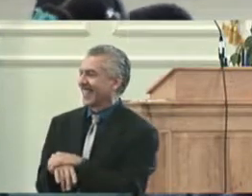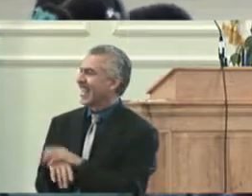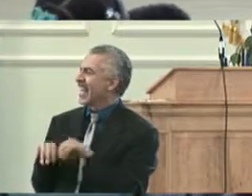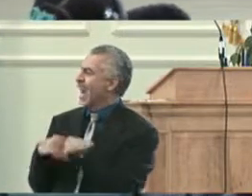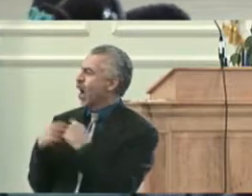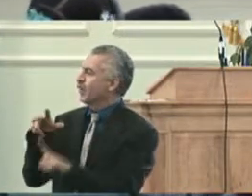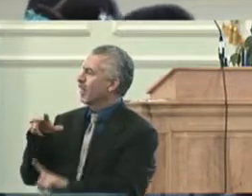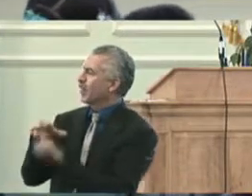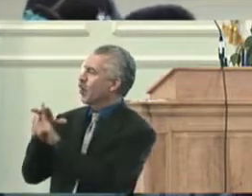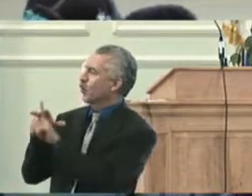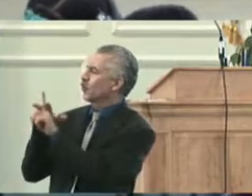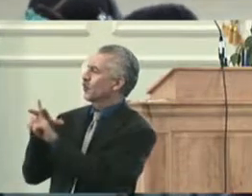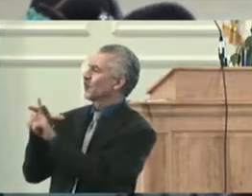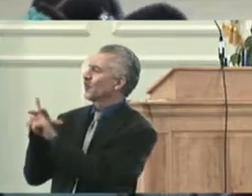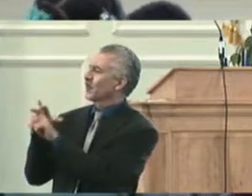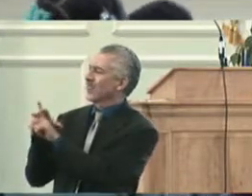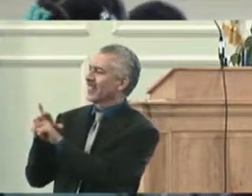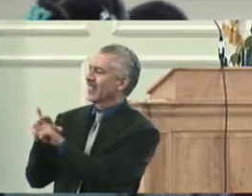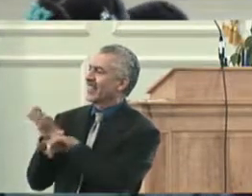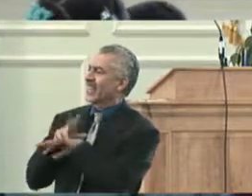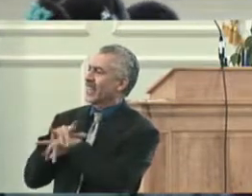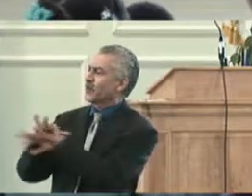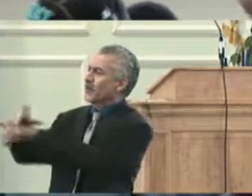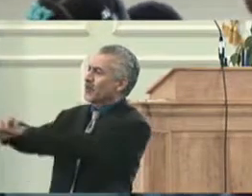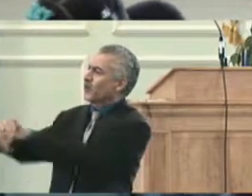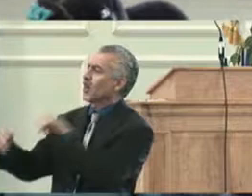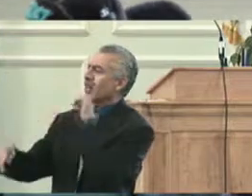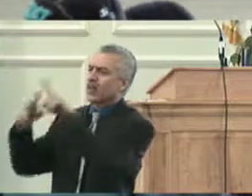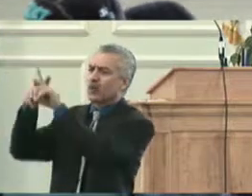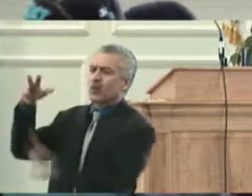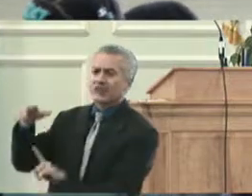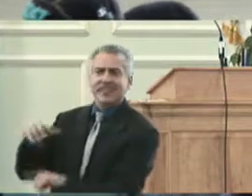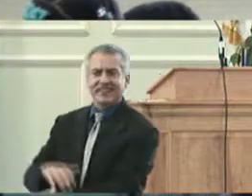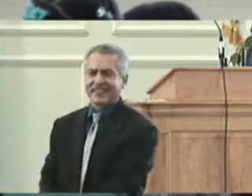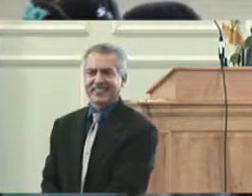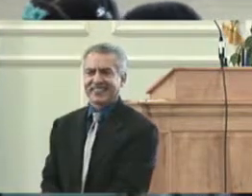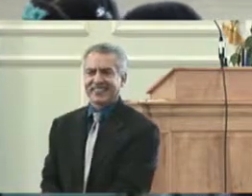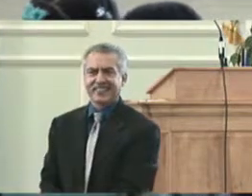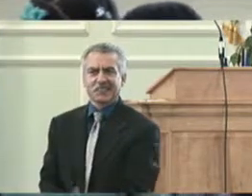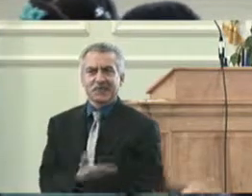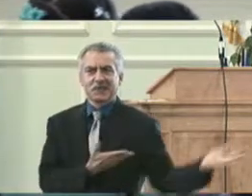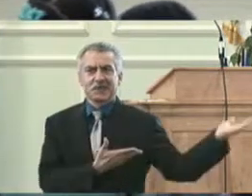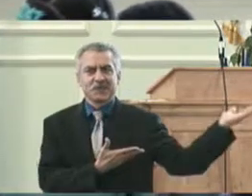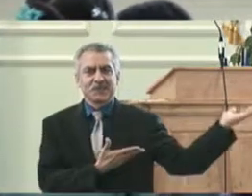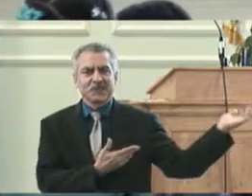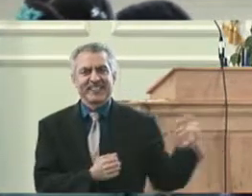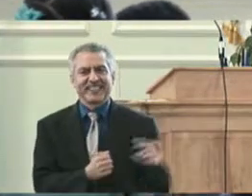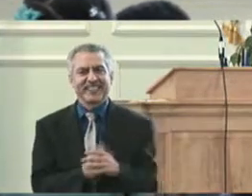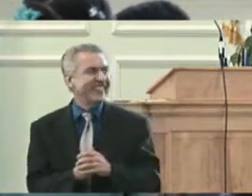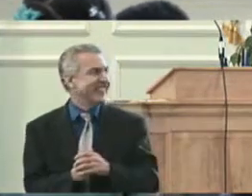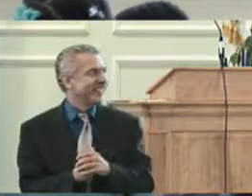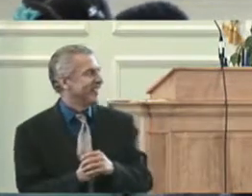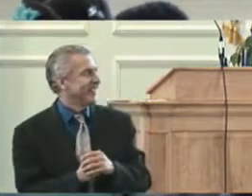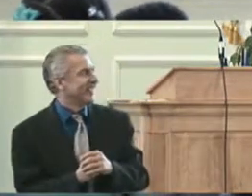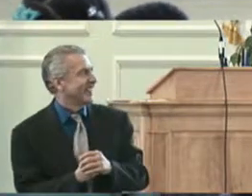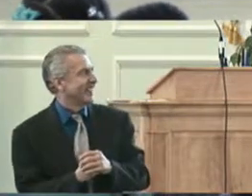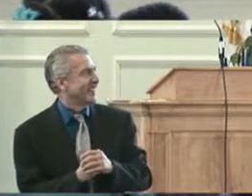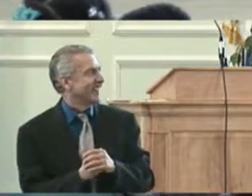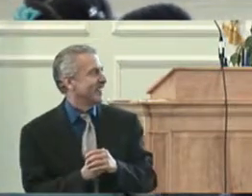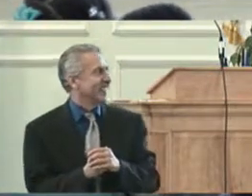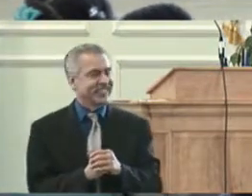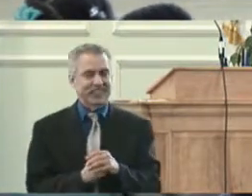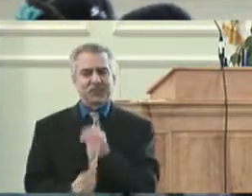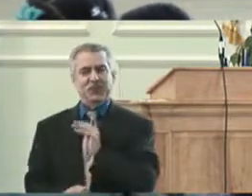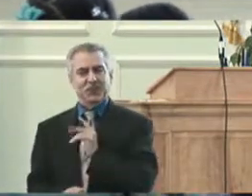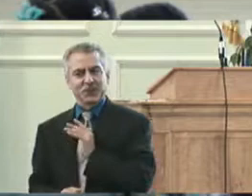you caught one before? They are difficult to catch. Yes, especially because you would need to go in the water to get them. Isn't it